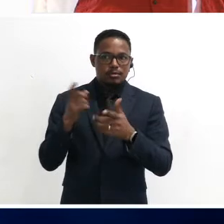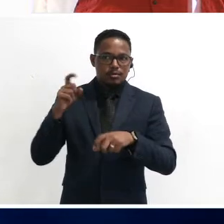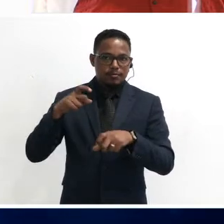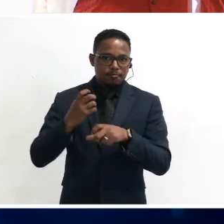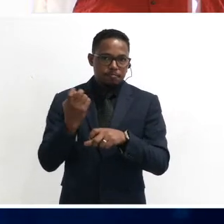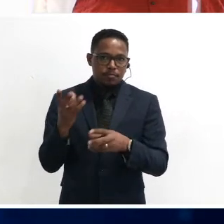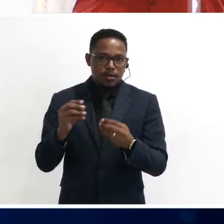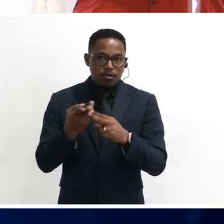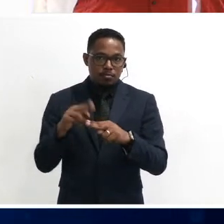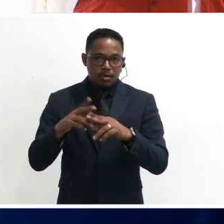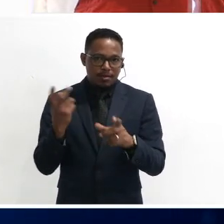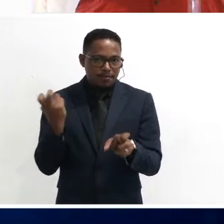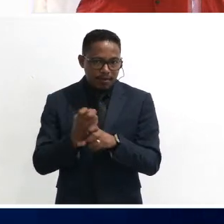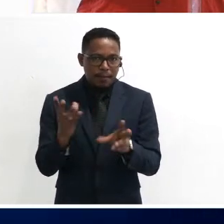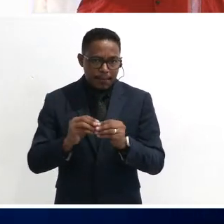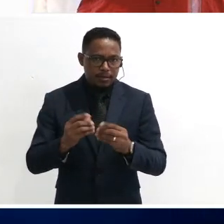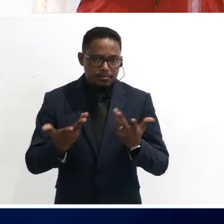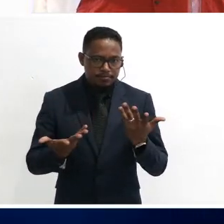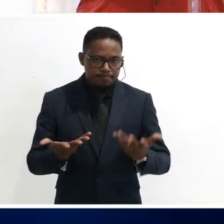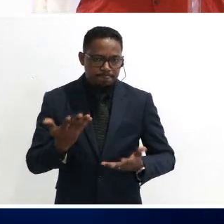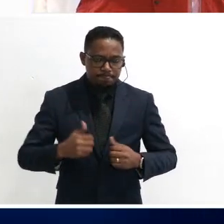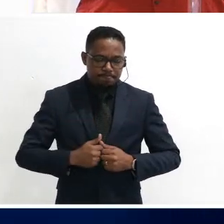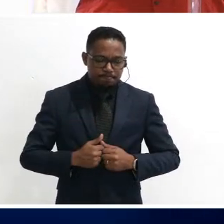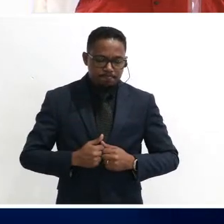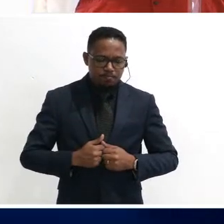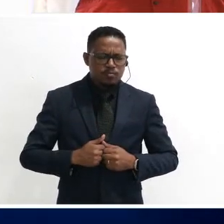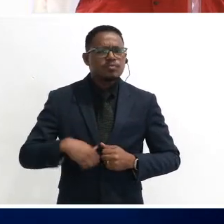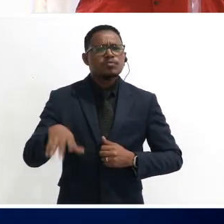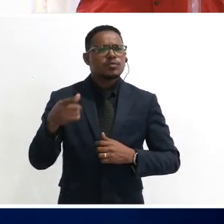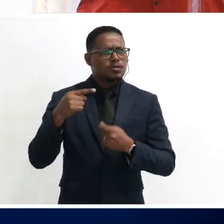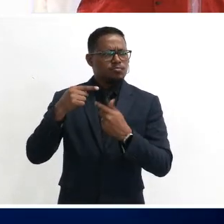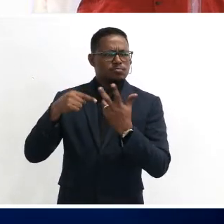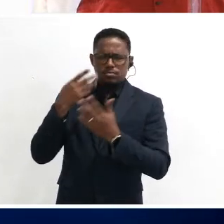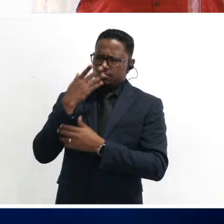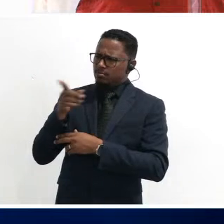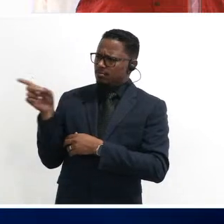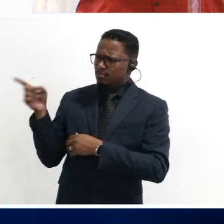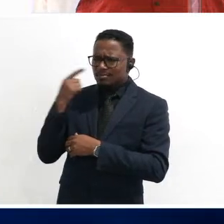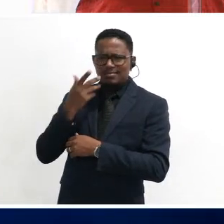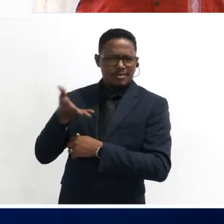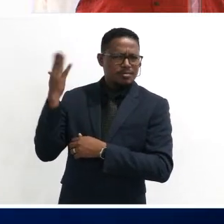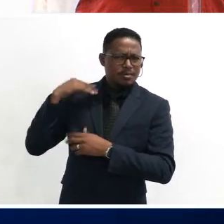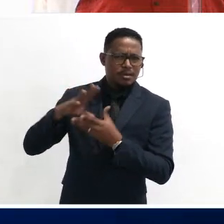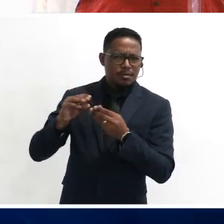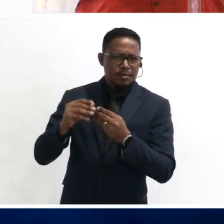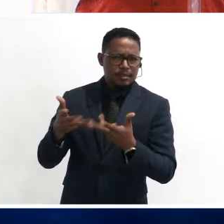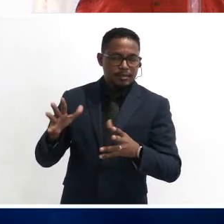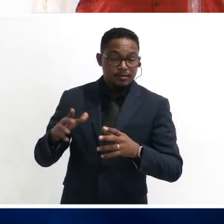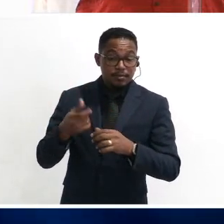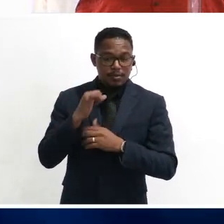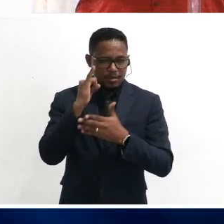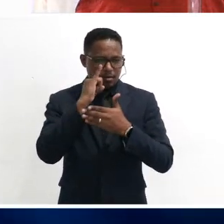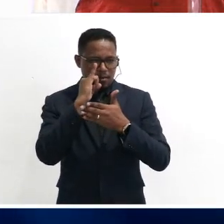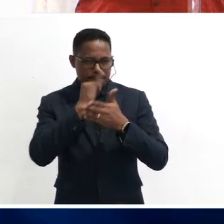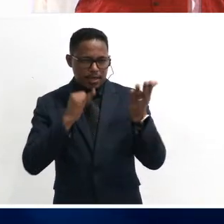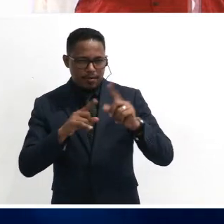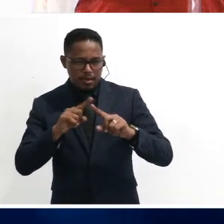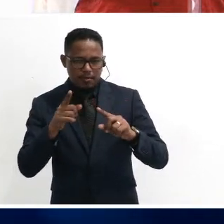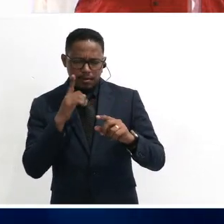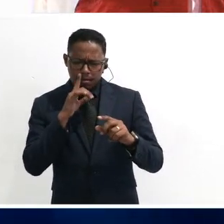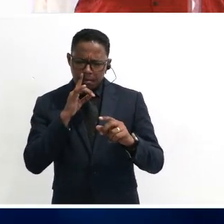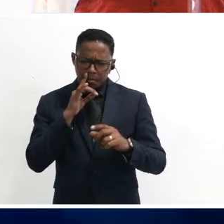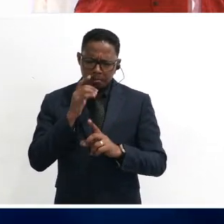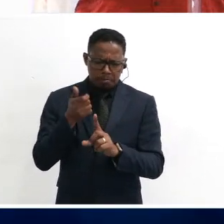We've talked about a lot of this. This is just, I guess, a different diagram showing kind of the same stuff. But, you